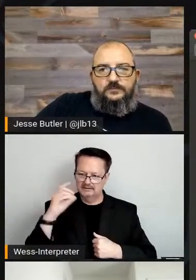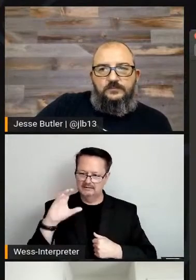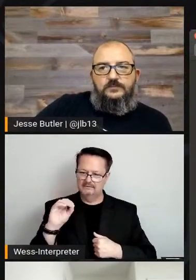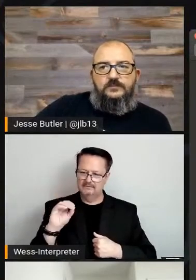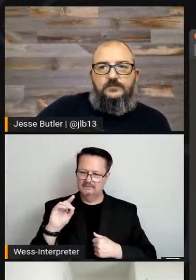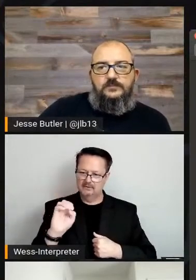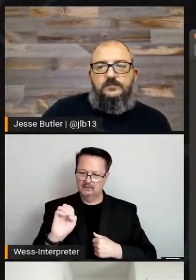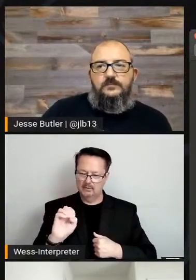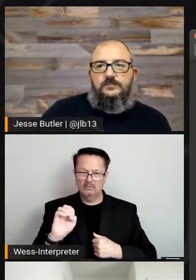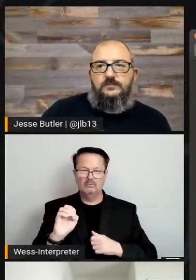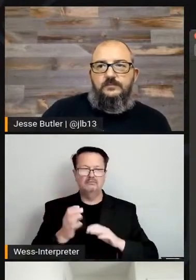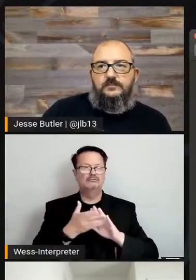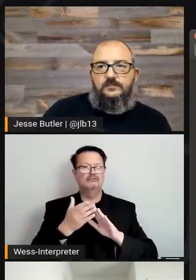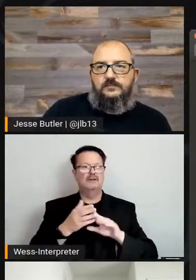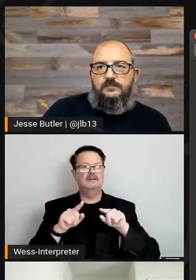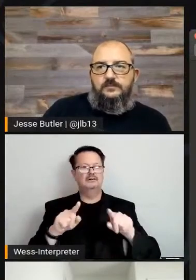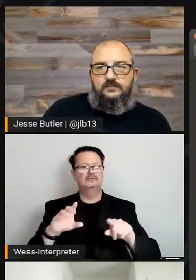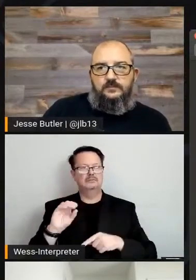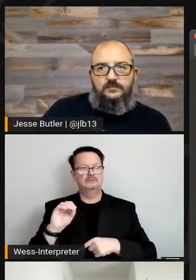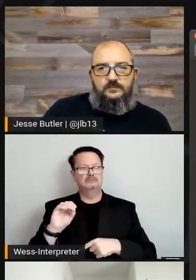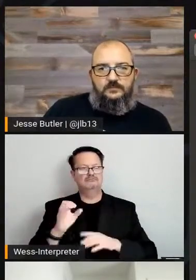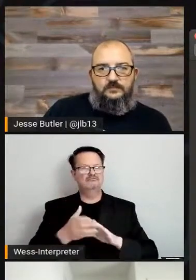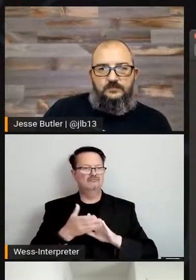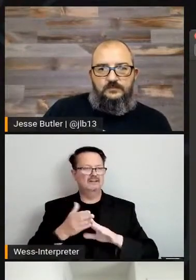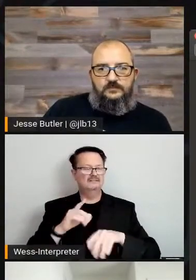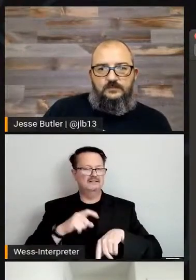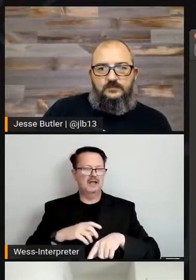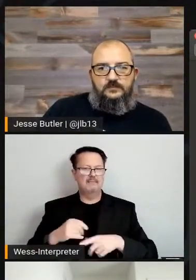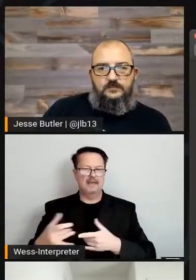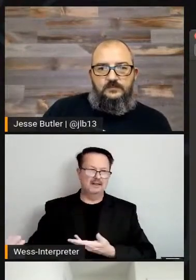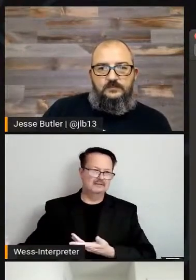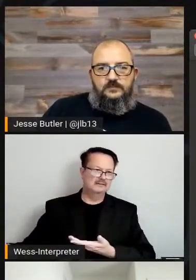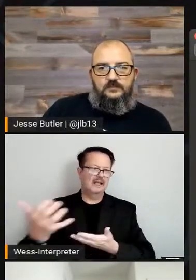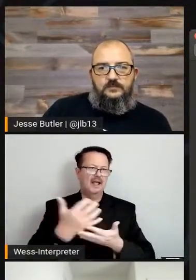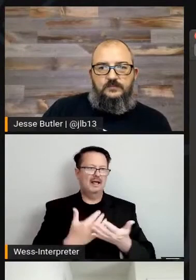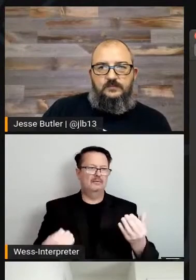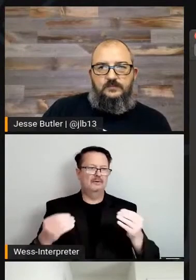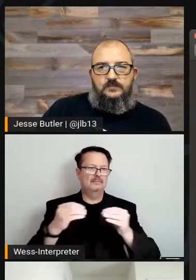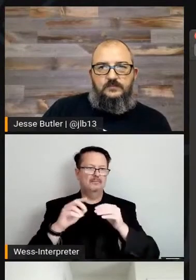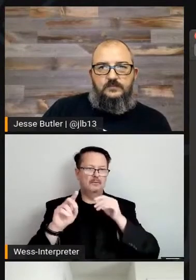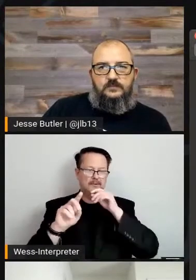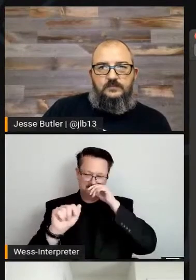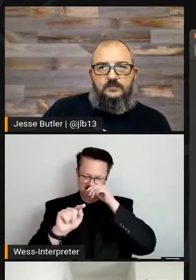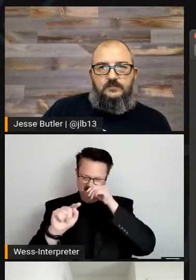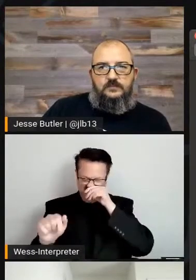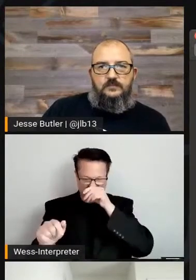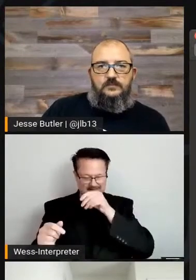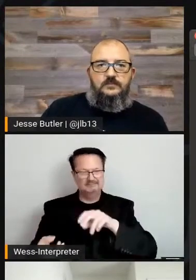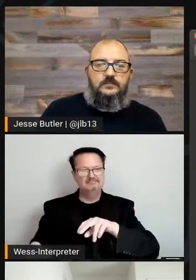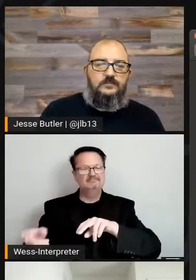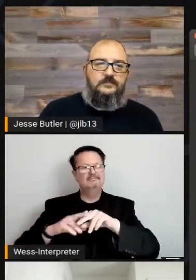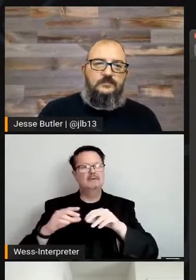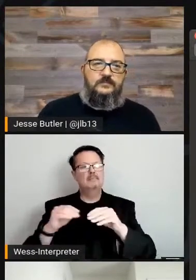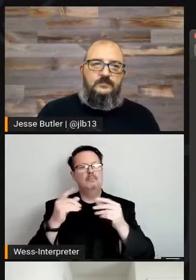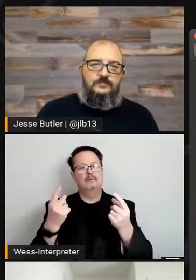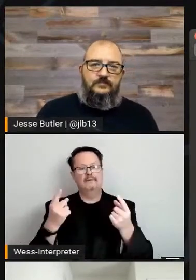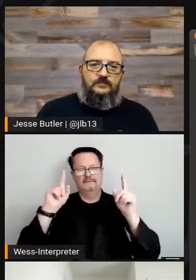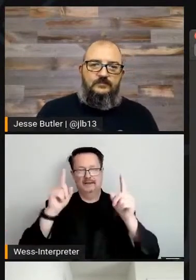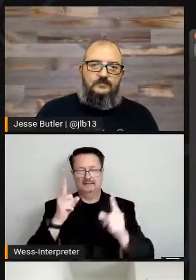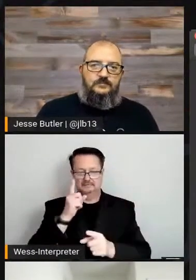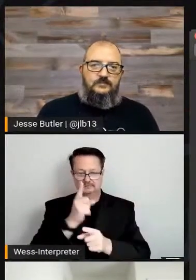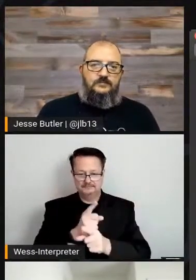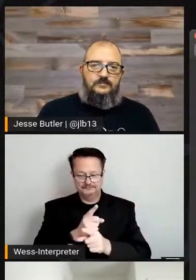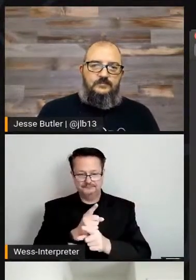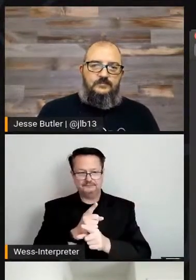during runtime, and really, gathering more data enhances you to be more effective, right?